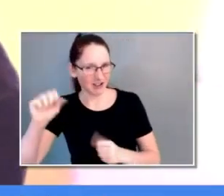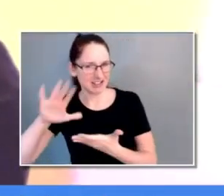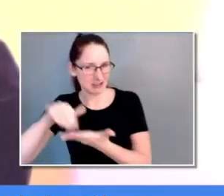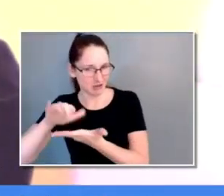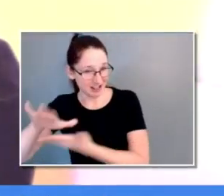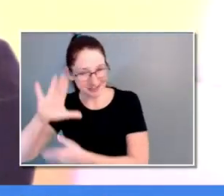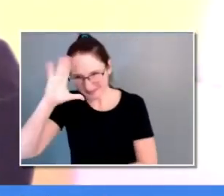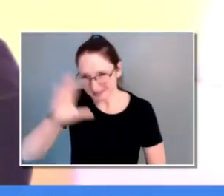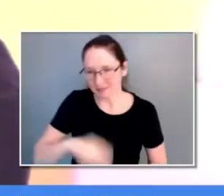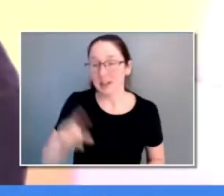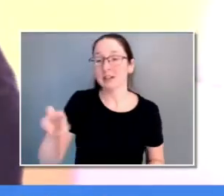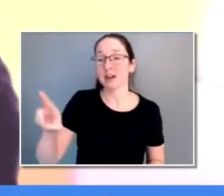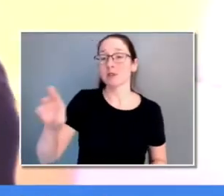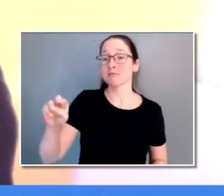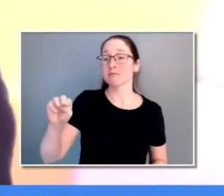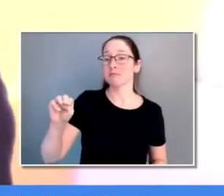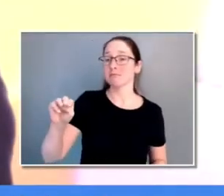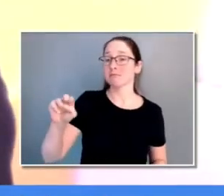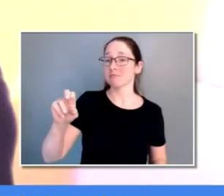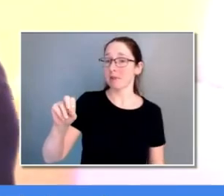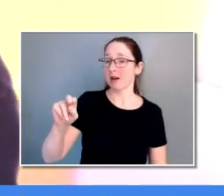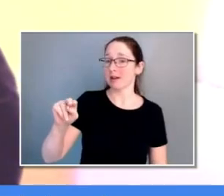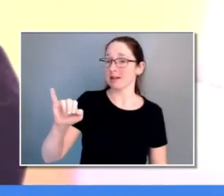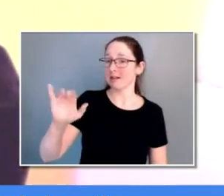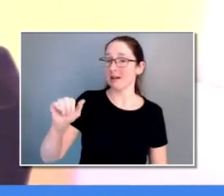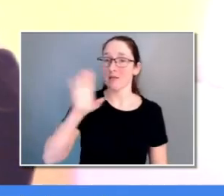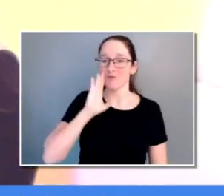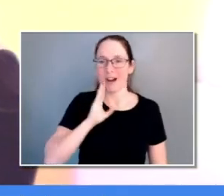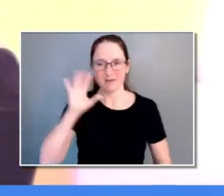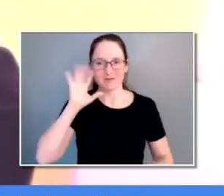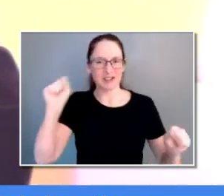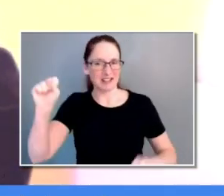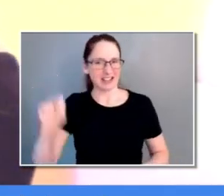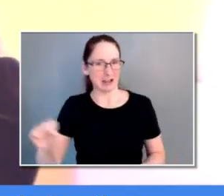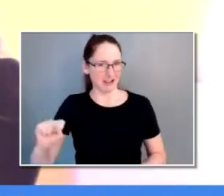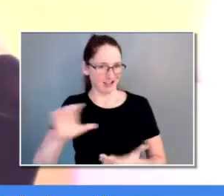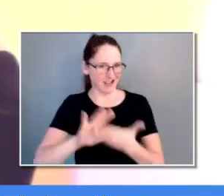And Dr. Monica Brown, President of South Seattle College.